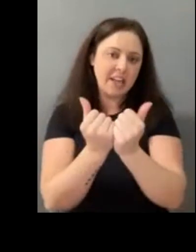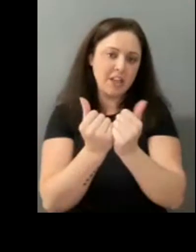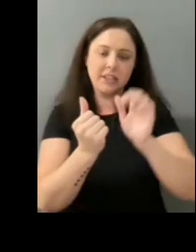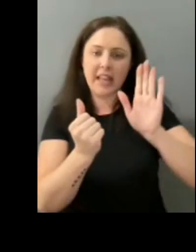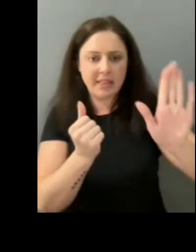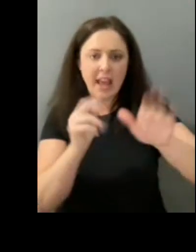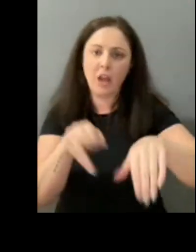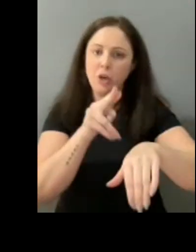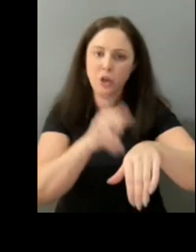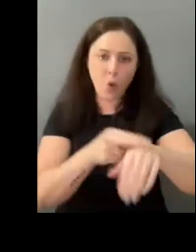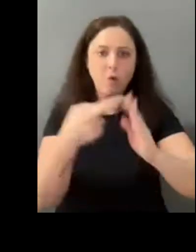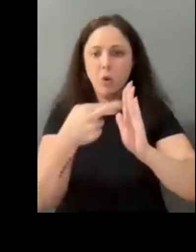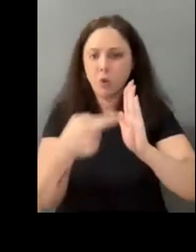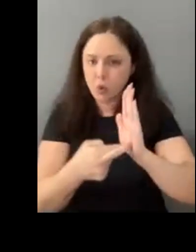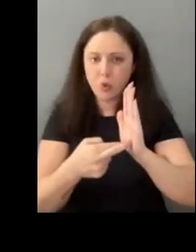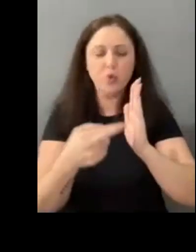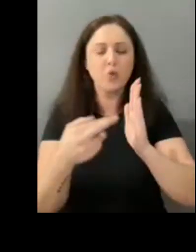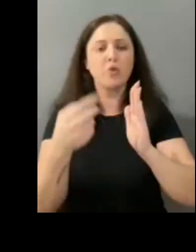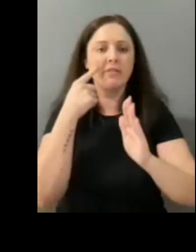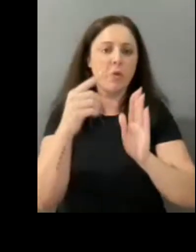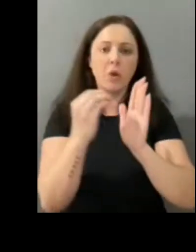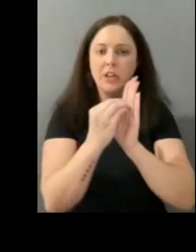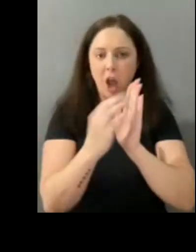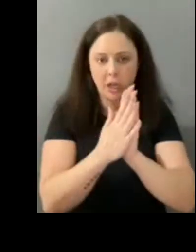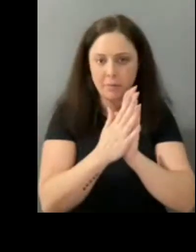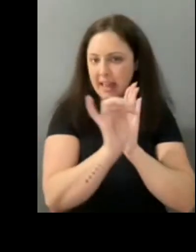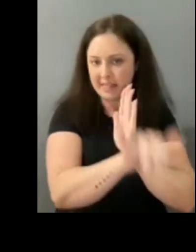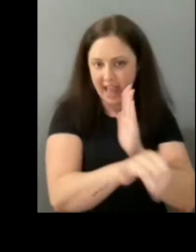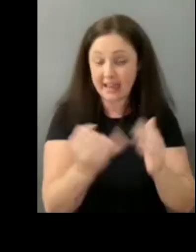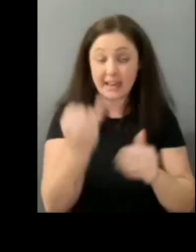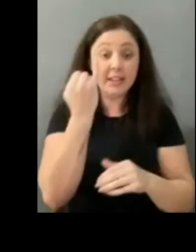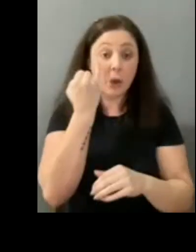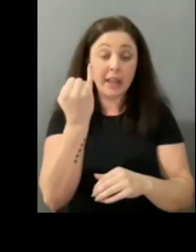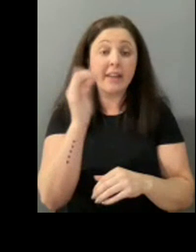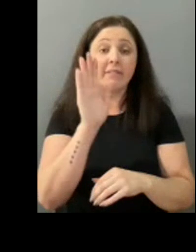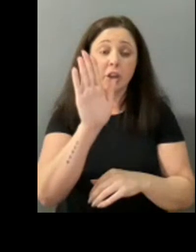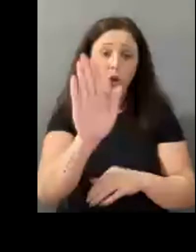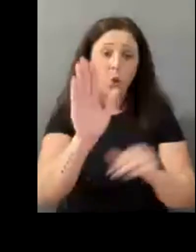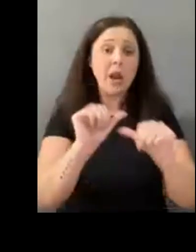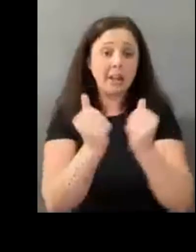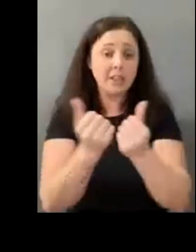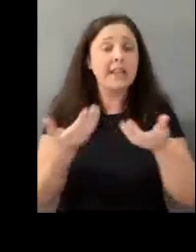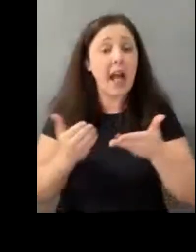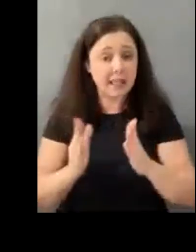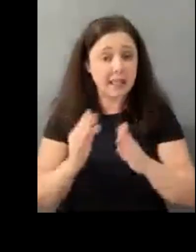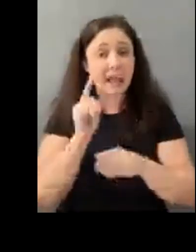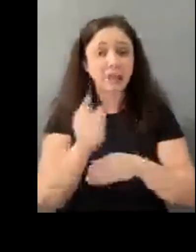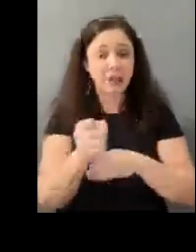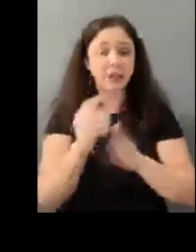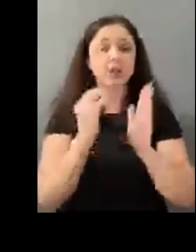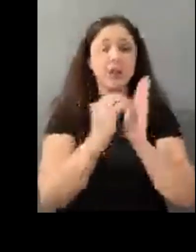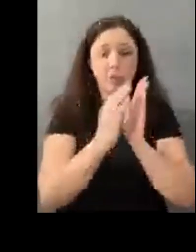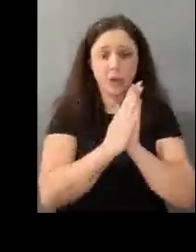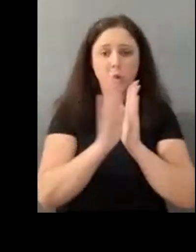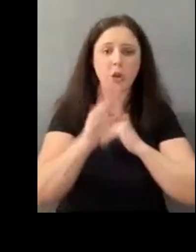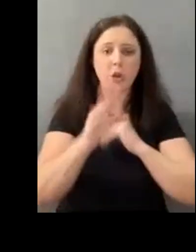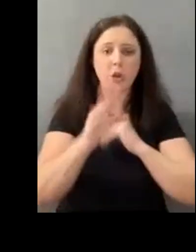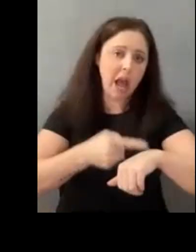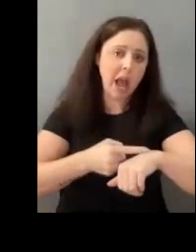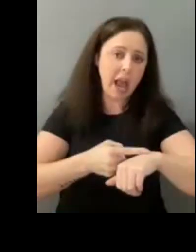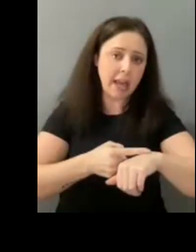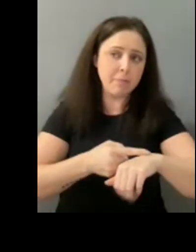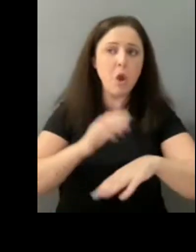rules, guidelines for documenting those types of things. So if your agency allows you to record your time